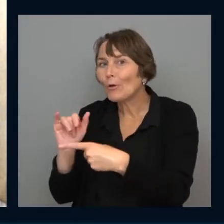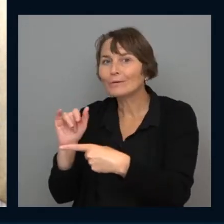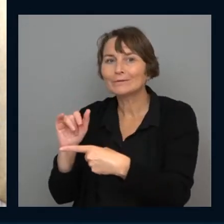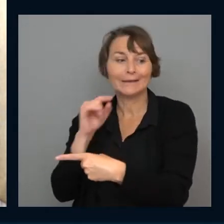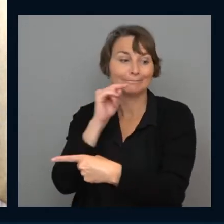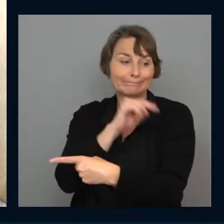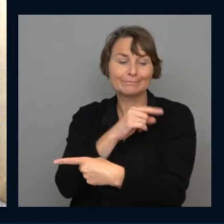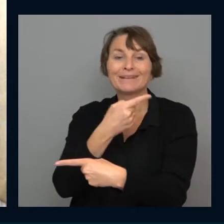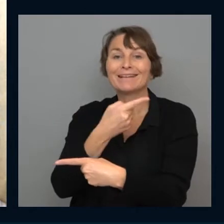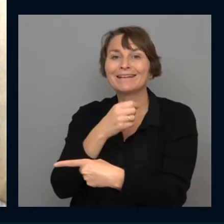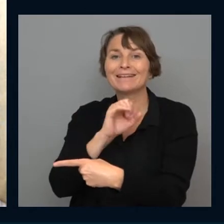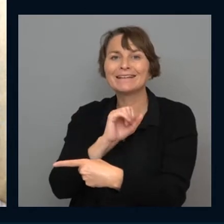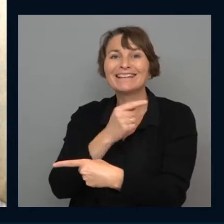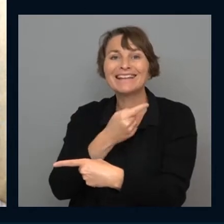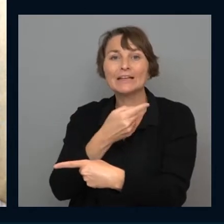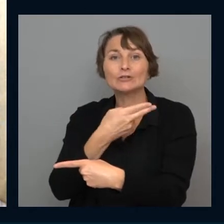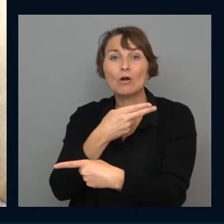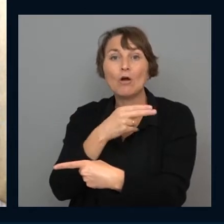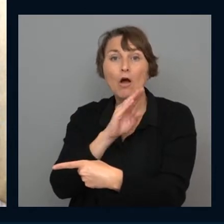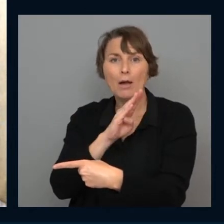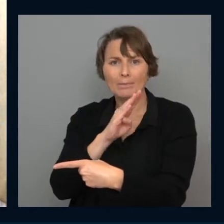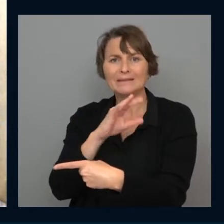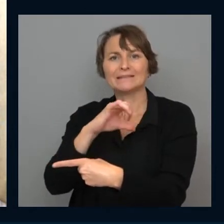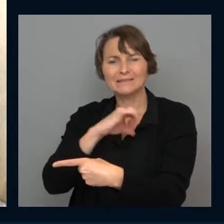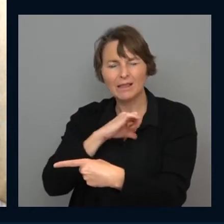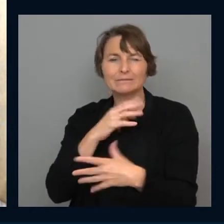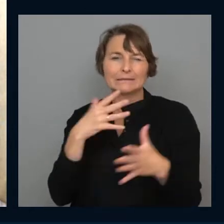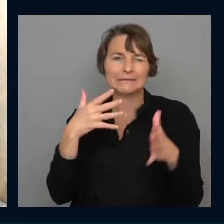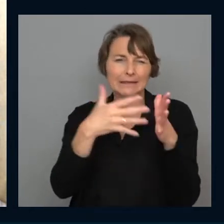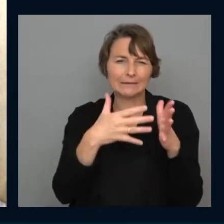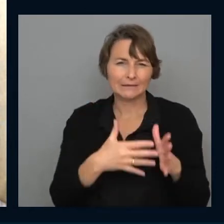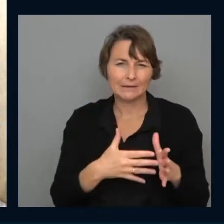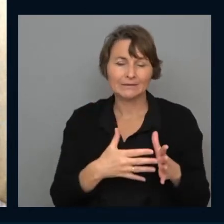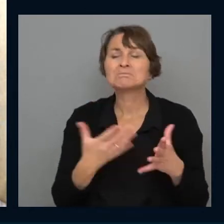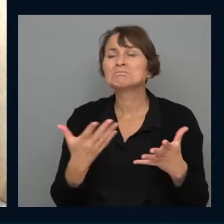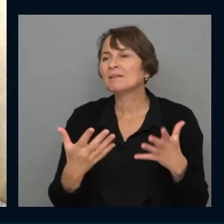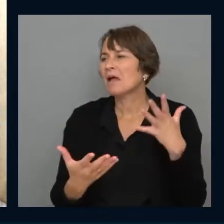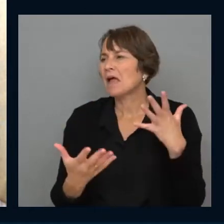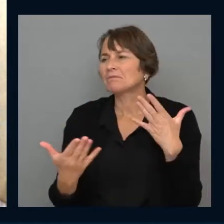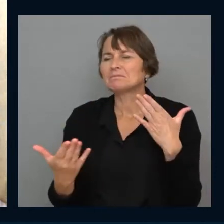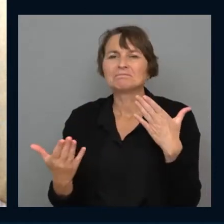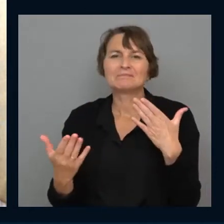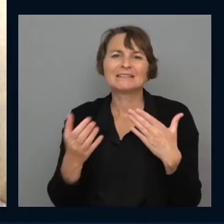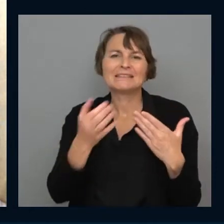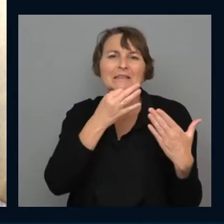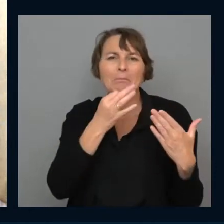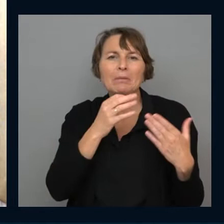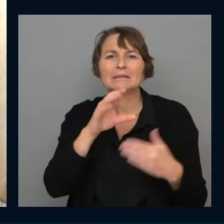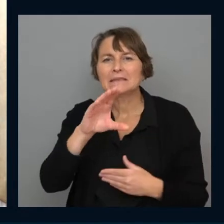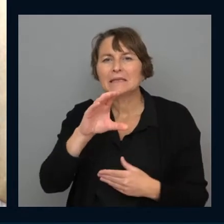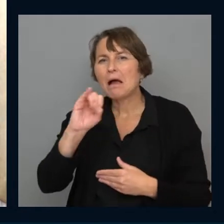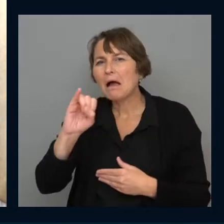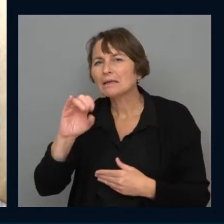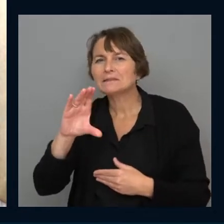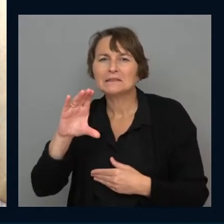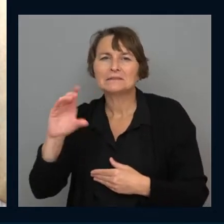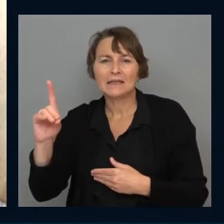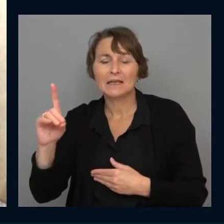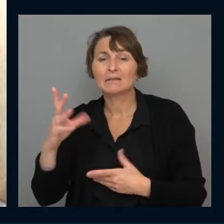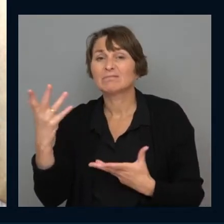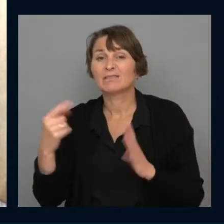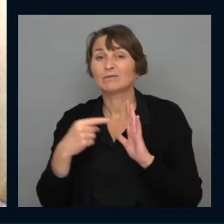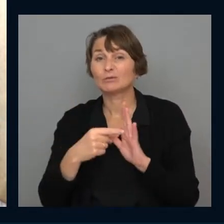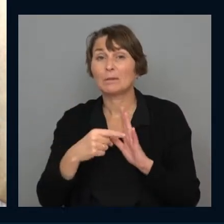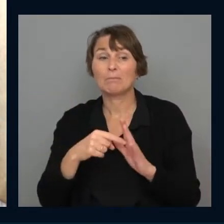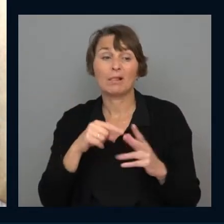them just to try, right? So if you have a very simple CI/CD scenario, GitHub works great. You do a pull request, you merge into master,